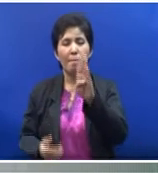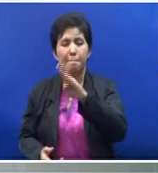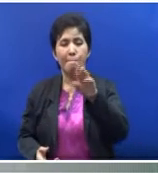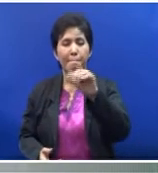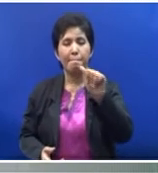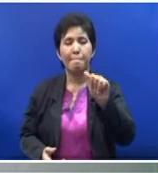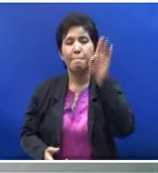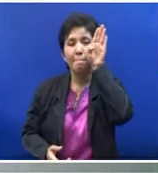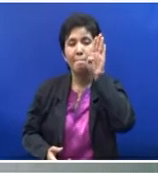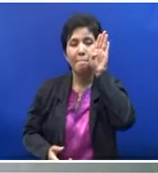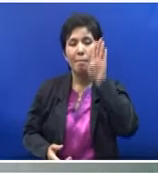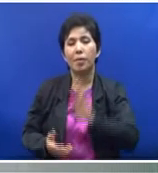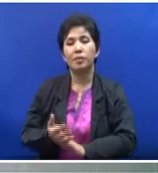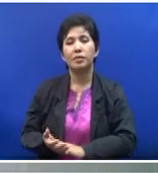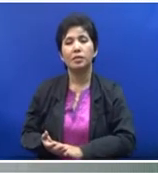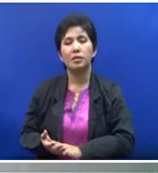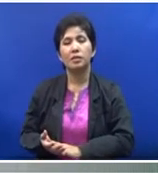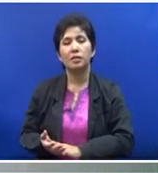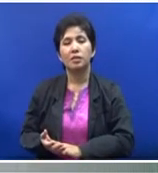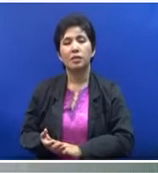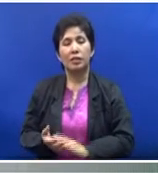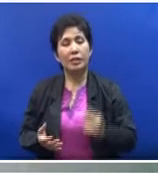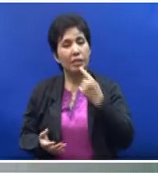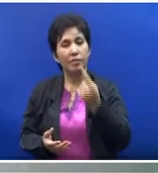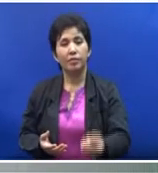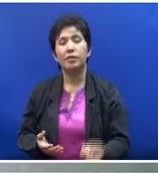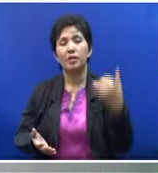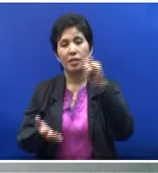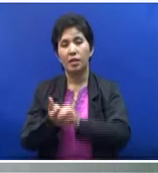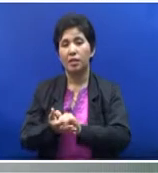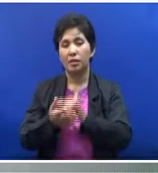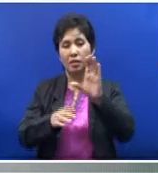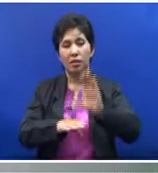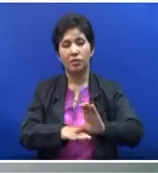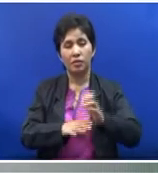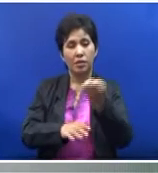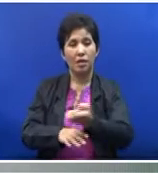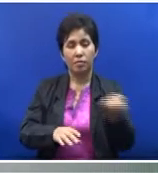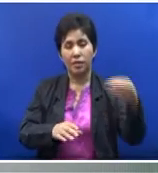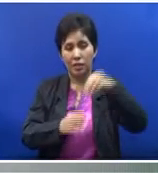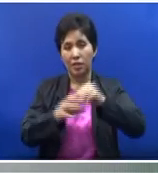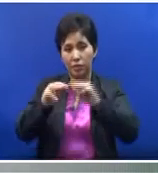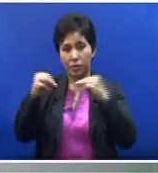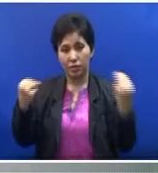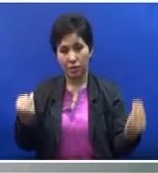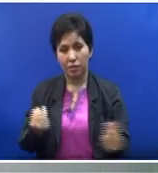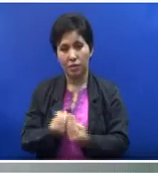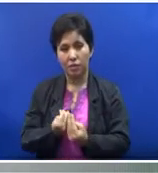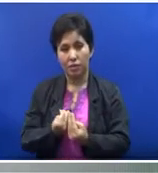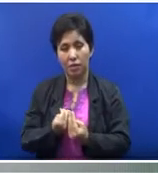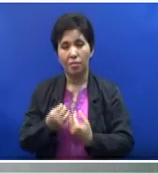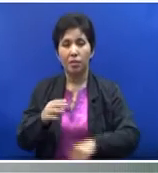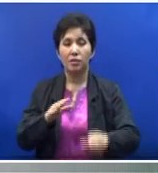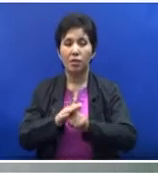Okay, they attempt to prove that cultural elements in a society